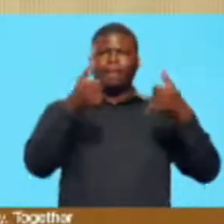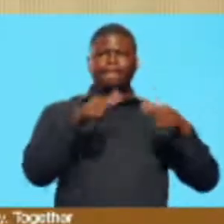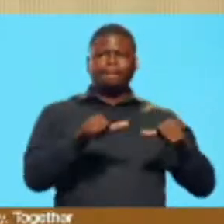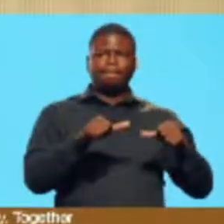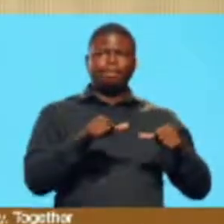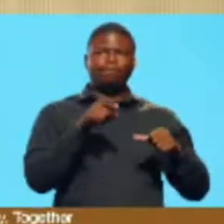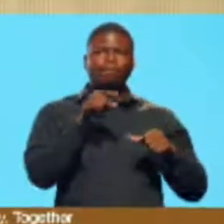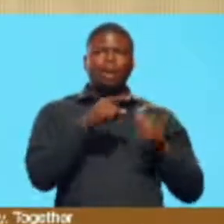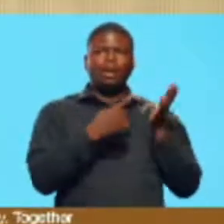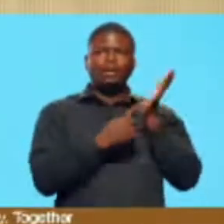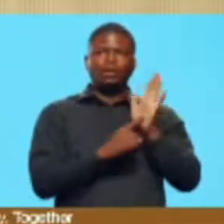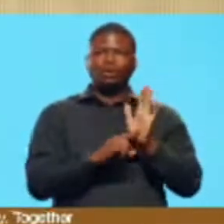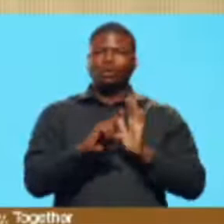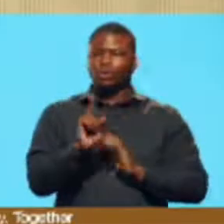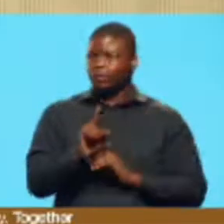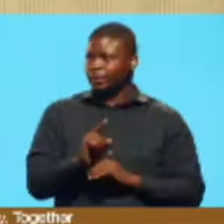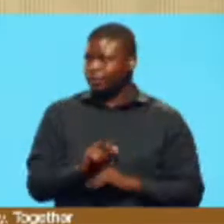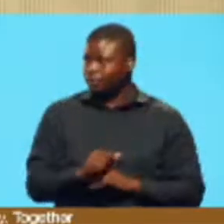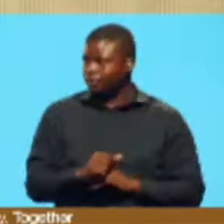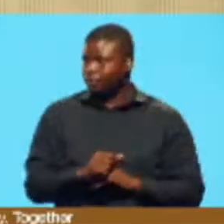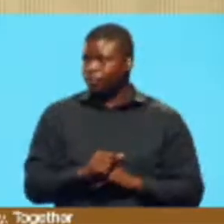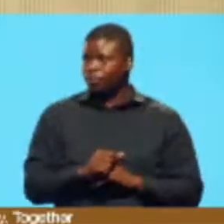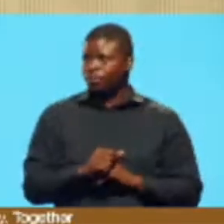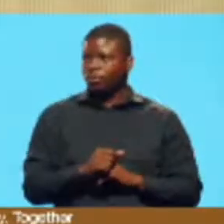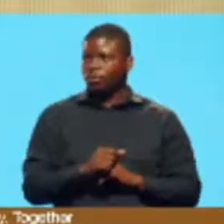is showing the